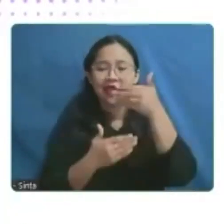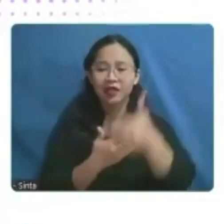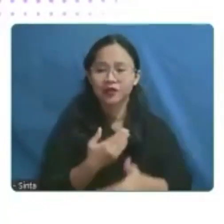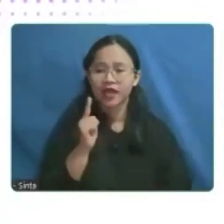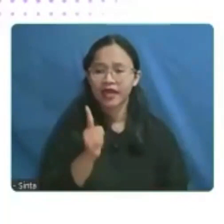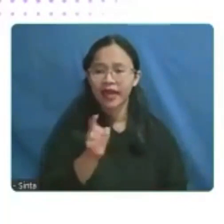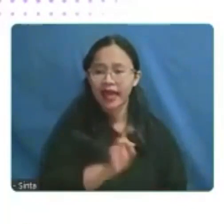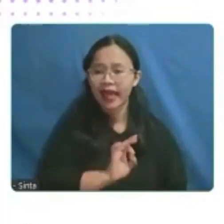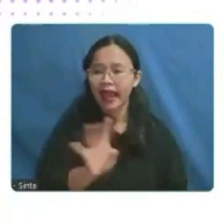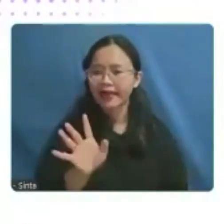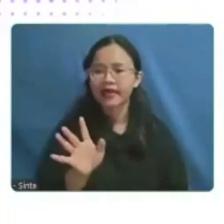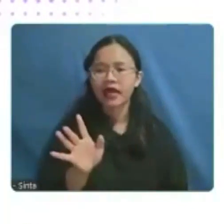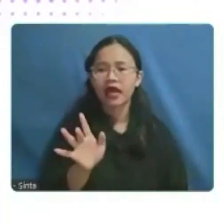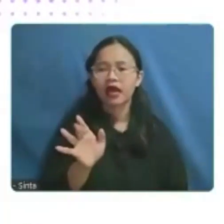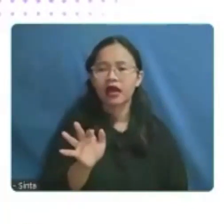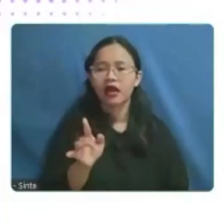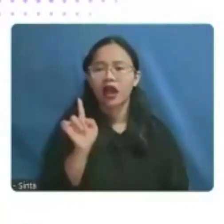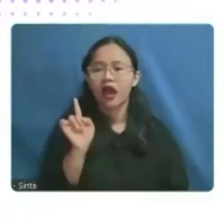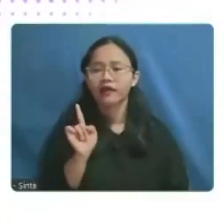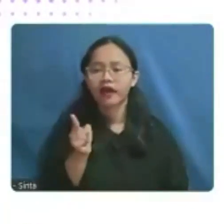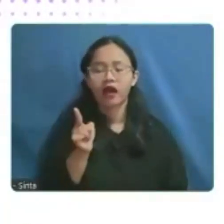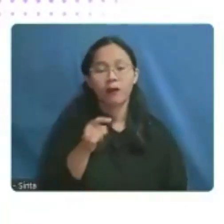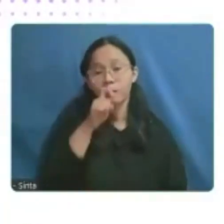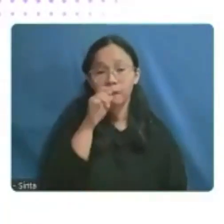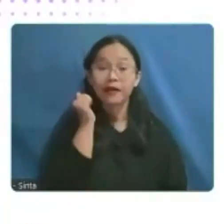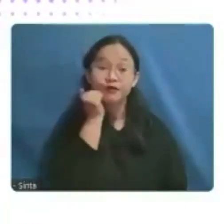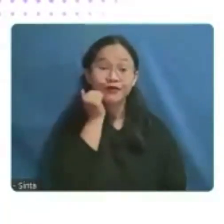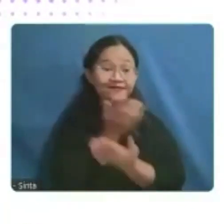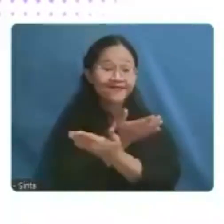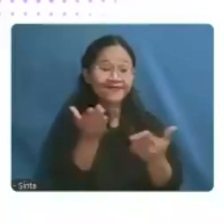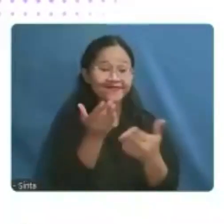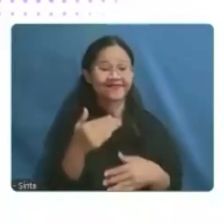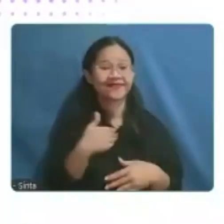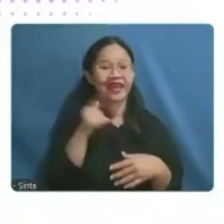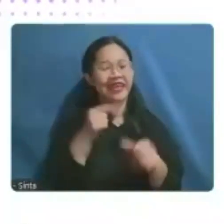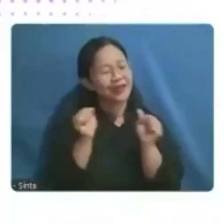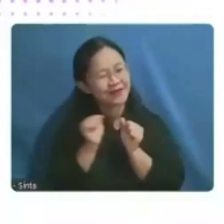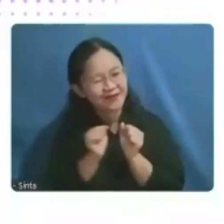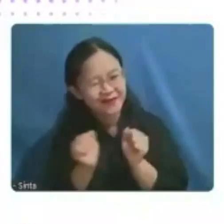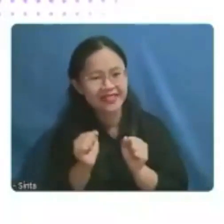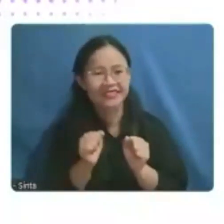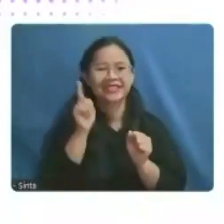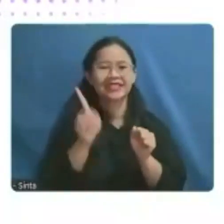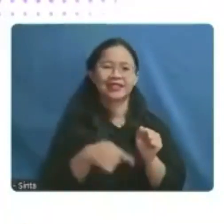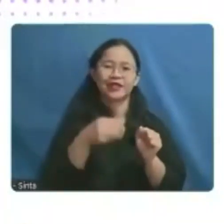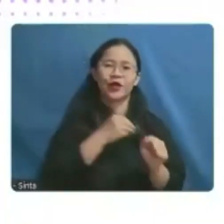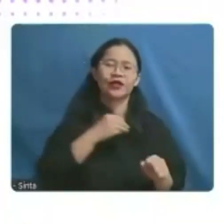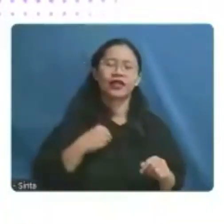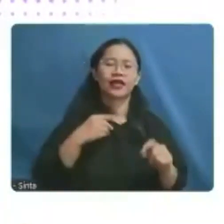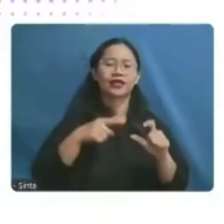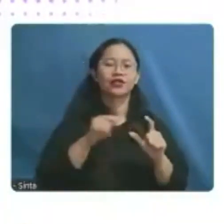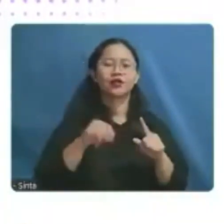Sri Suharti. The question is, how can we link human health impacts from